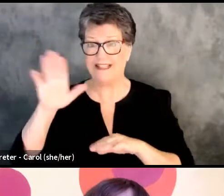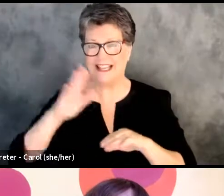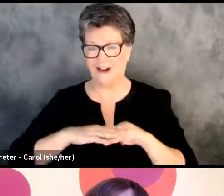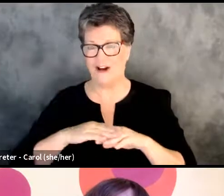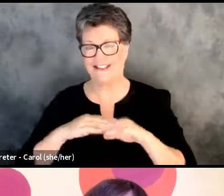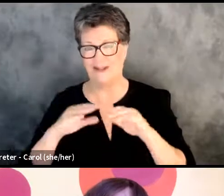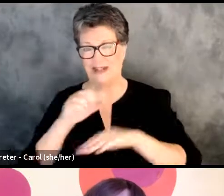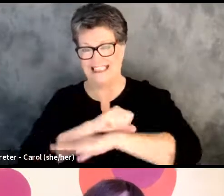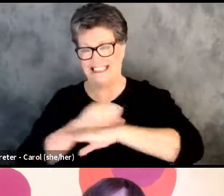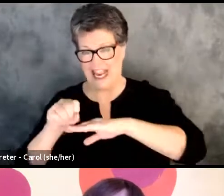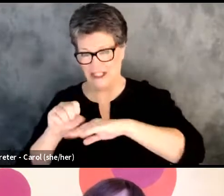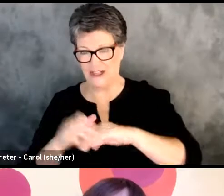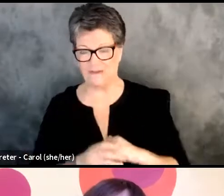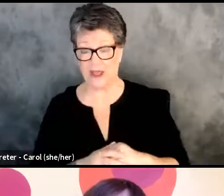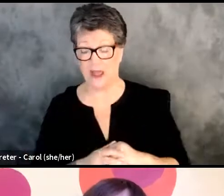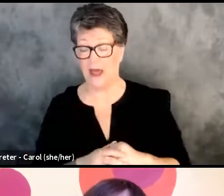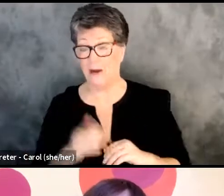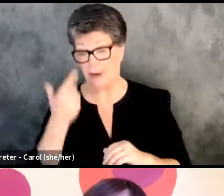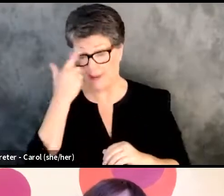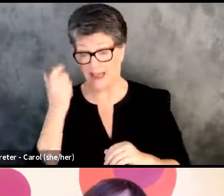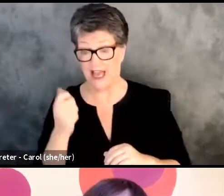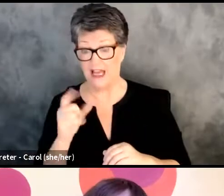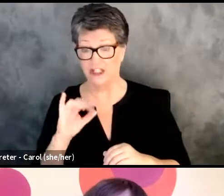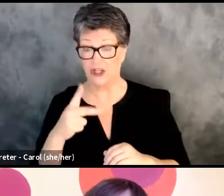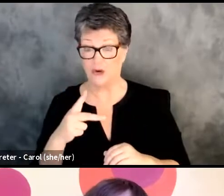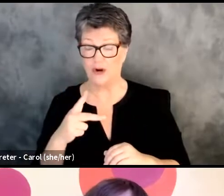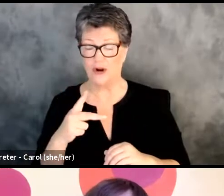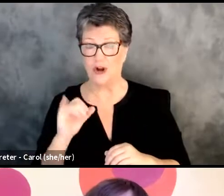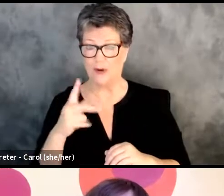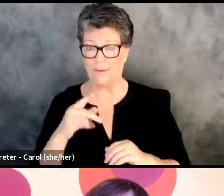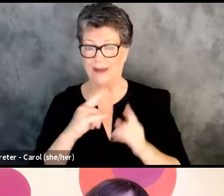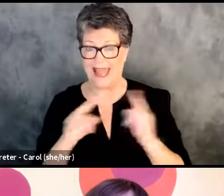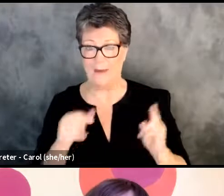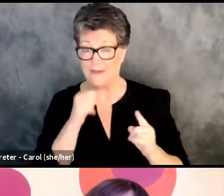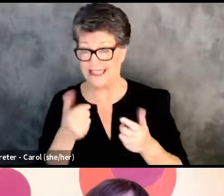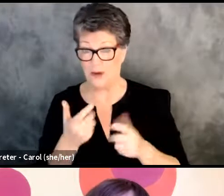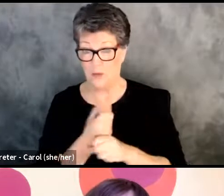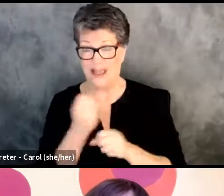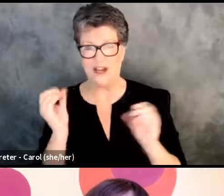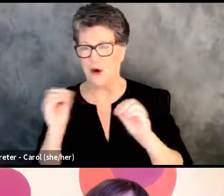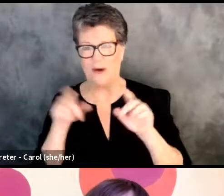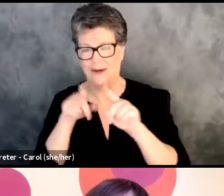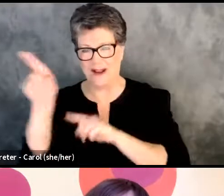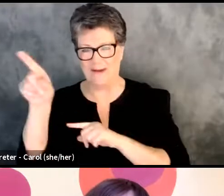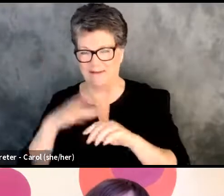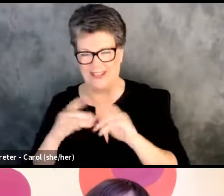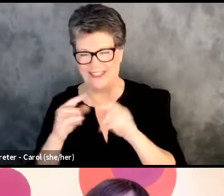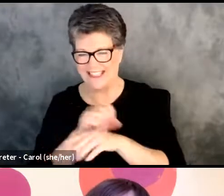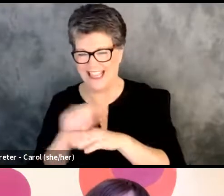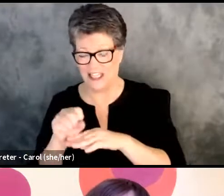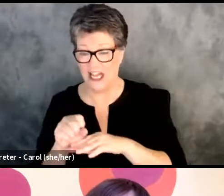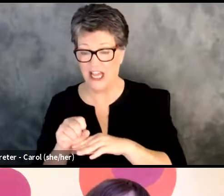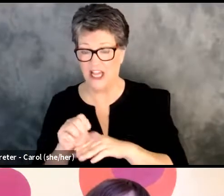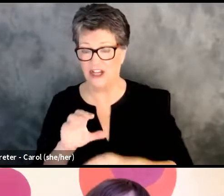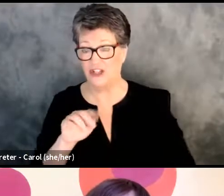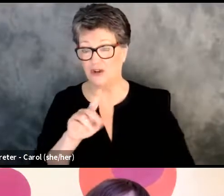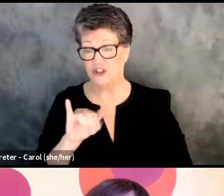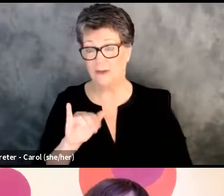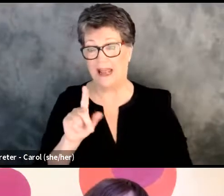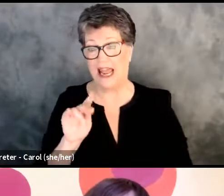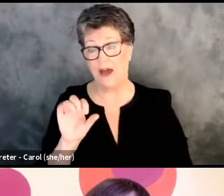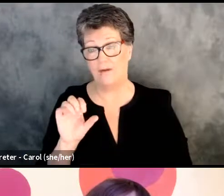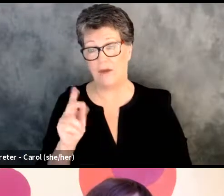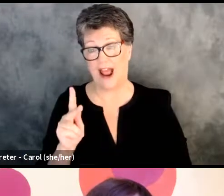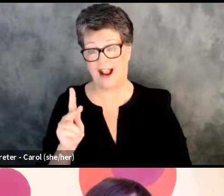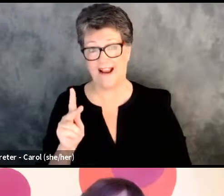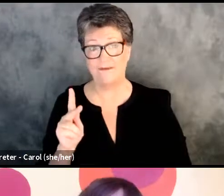stage. But because Crip Camp didn't win, no one went up on the stage. So Jimmy Lebrecht, who's